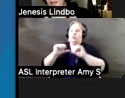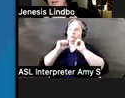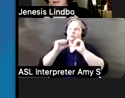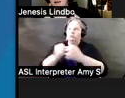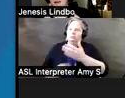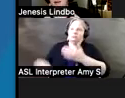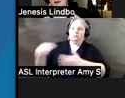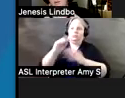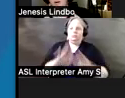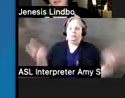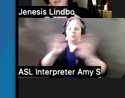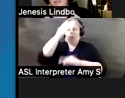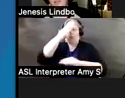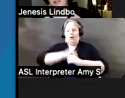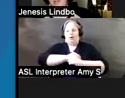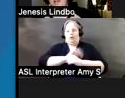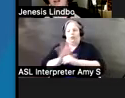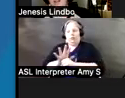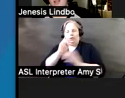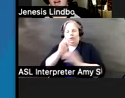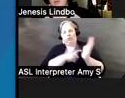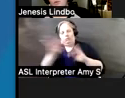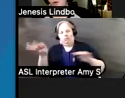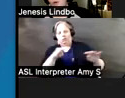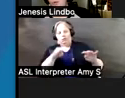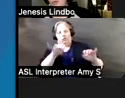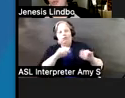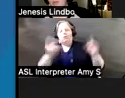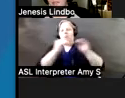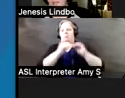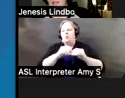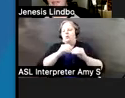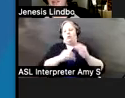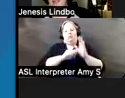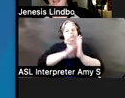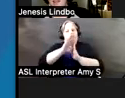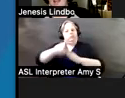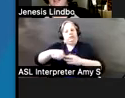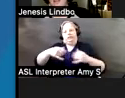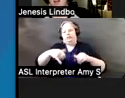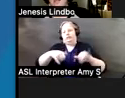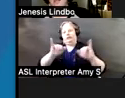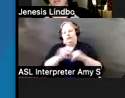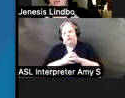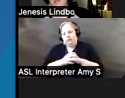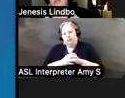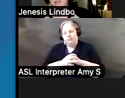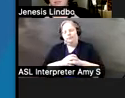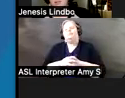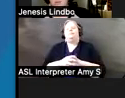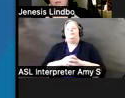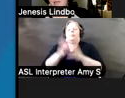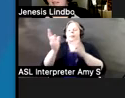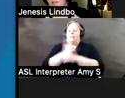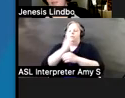pandemic. But there's still a lot more growth that is needed, and a lot of the use of these